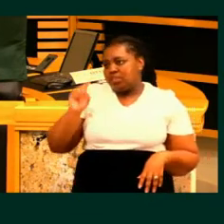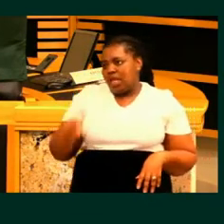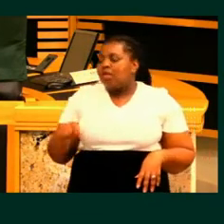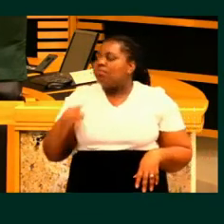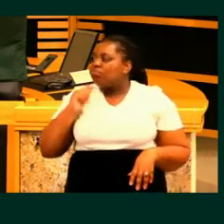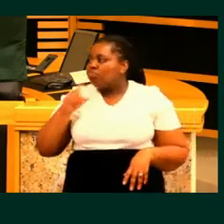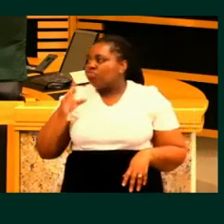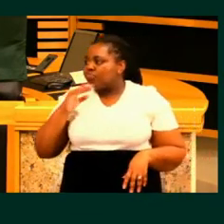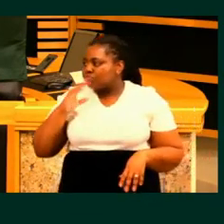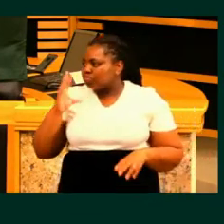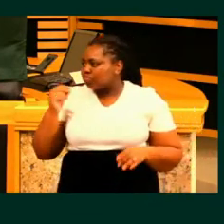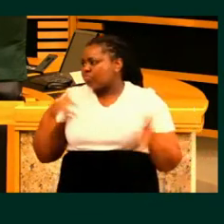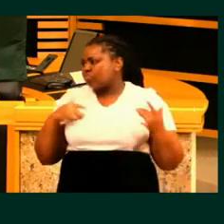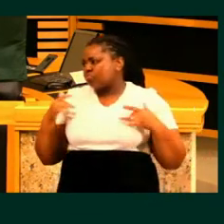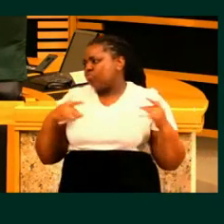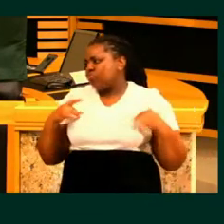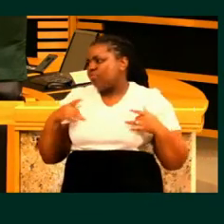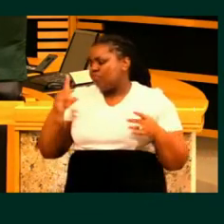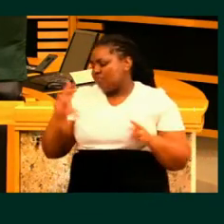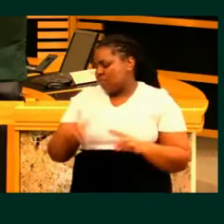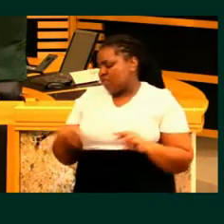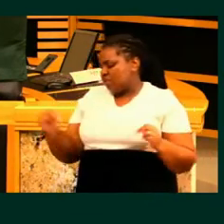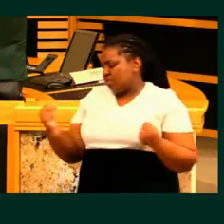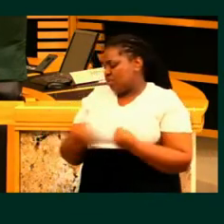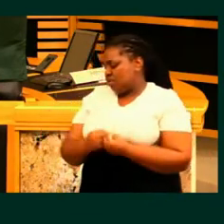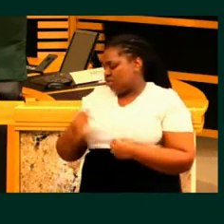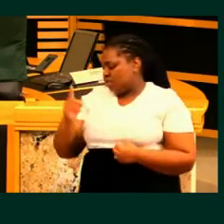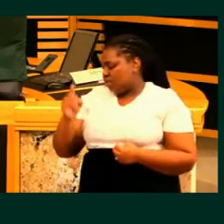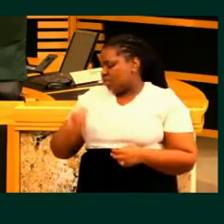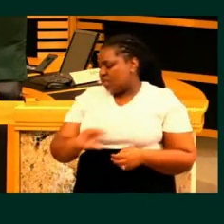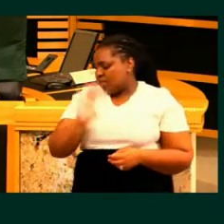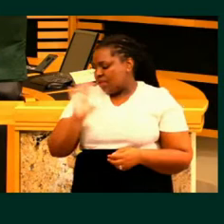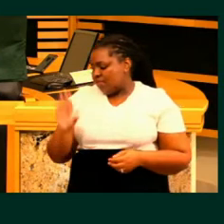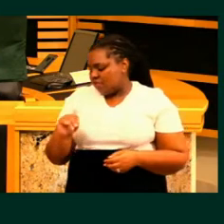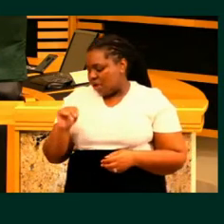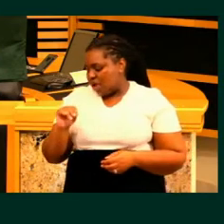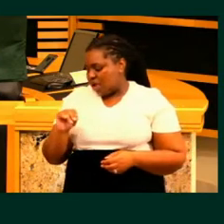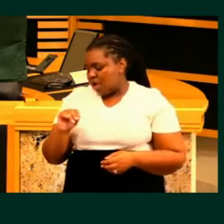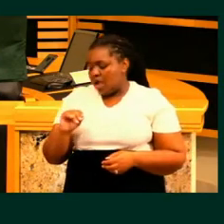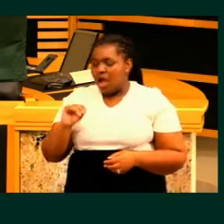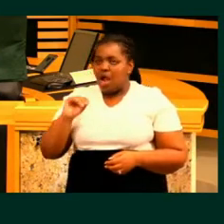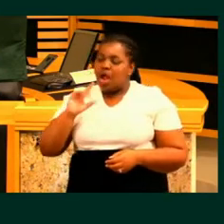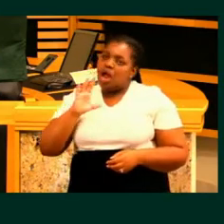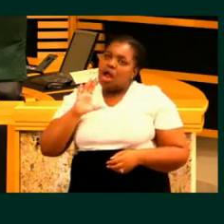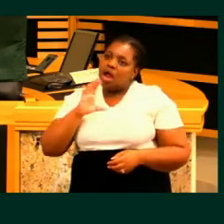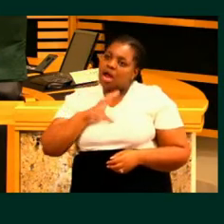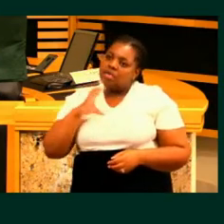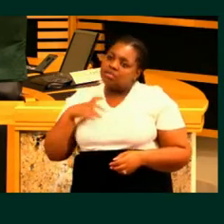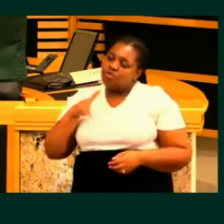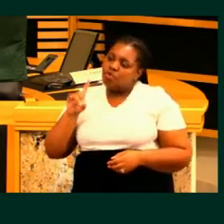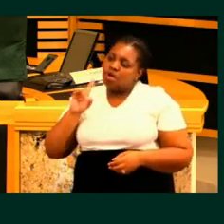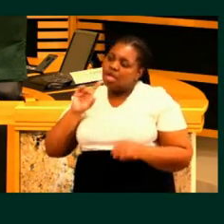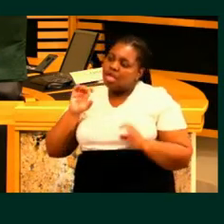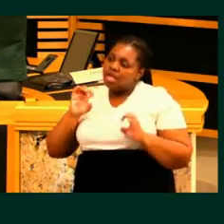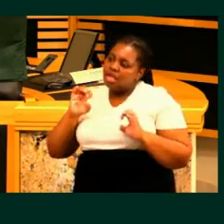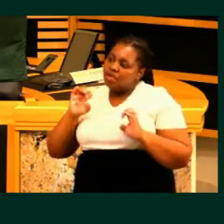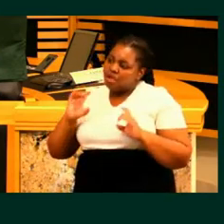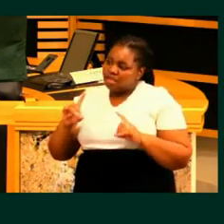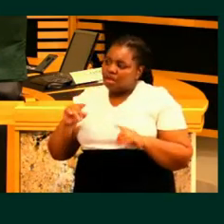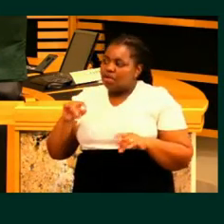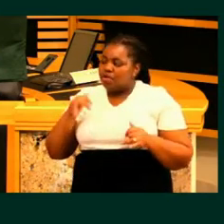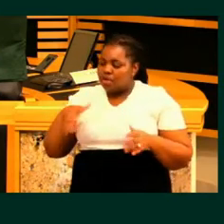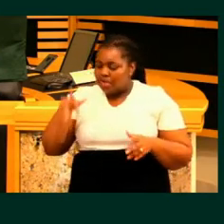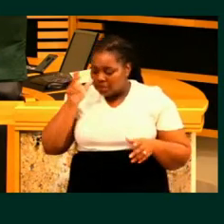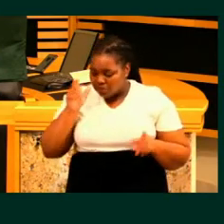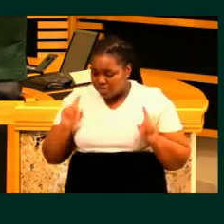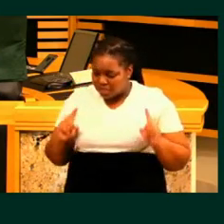it very concerning that nationally the South African Council of Educators only instituted listen to